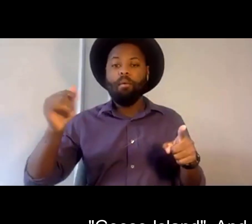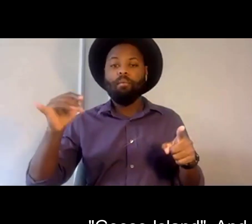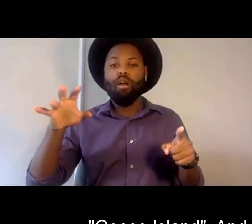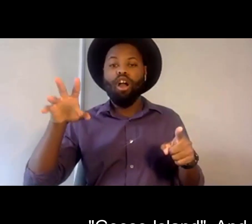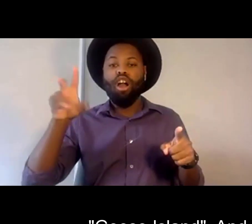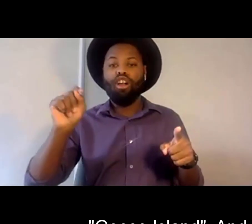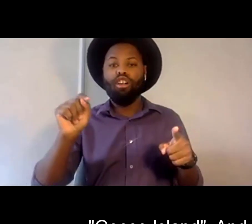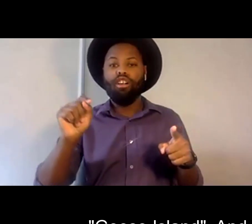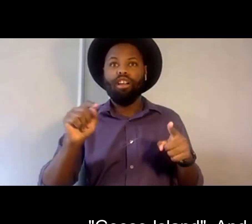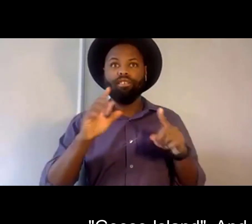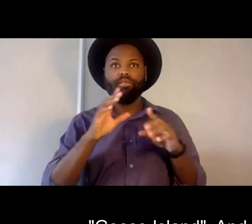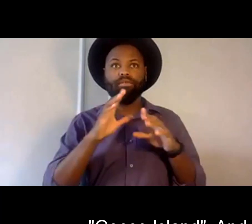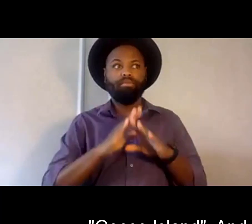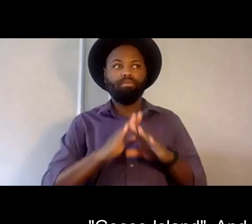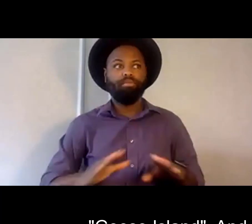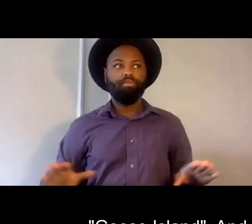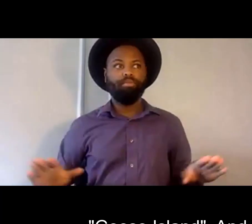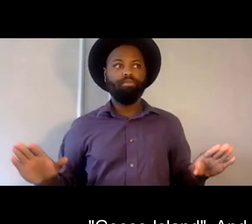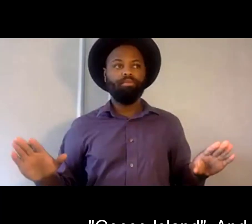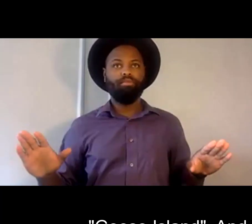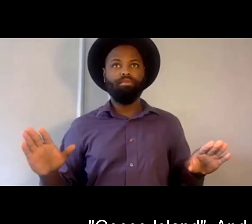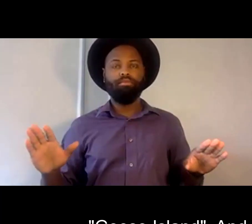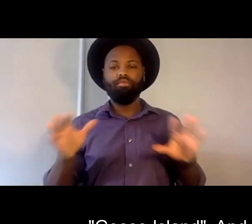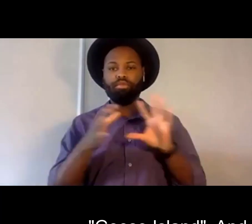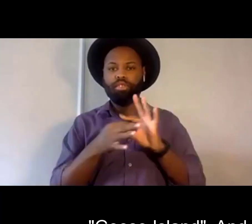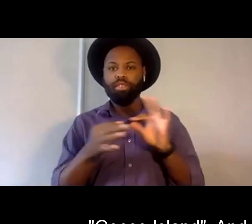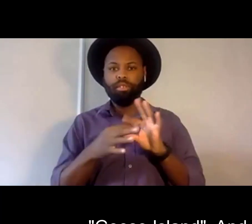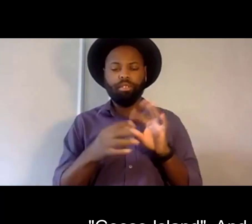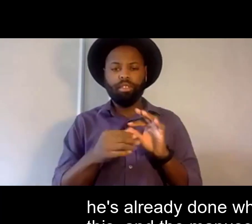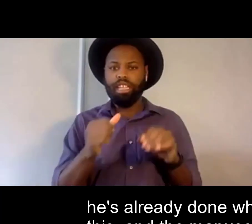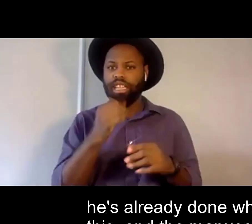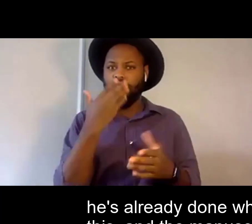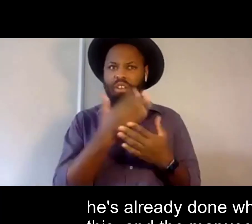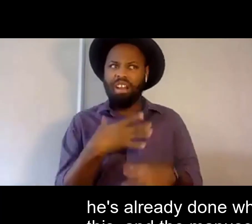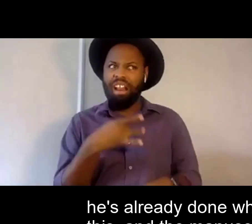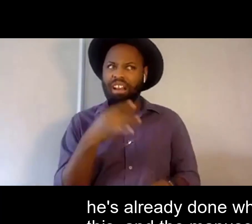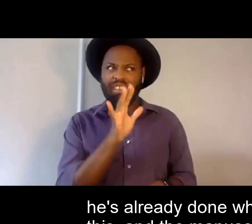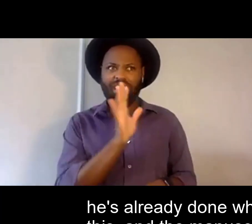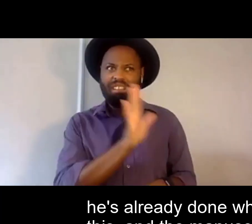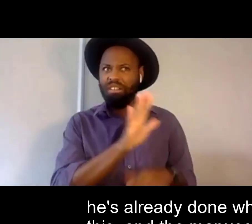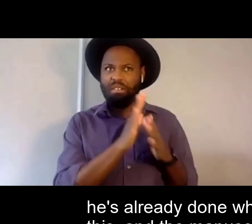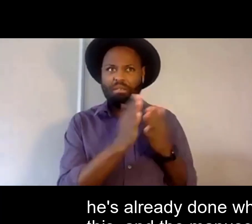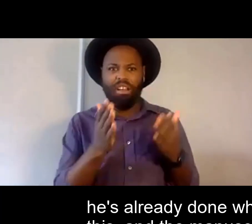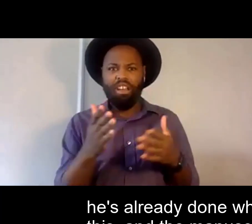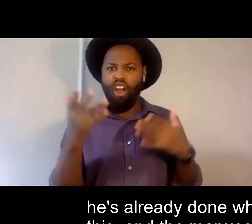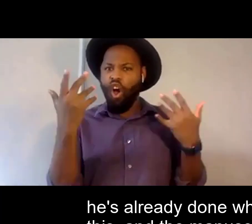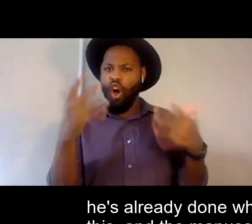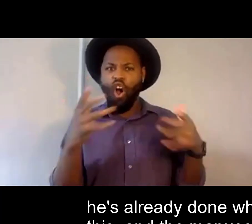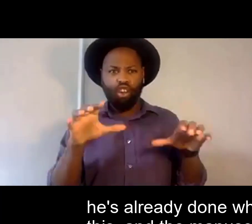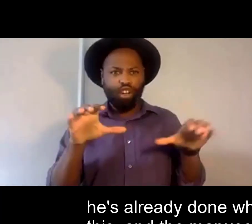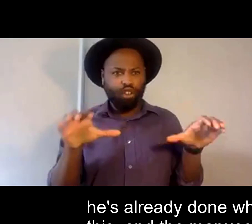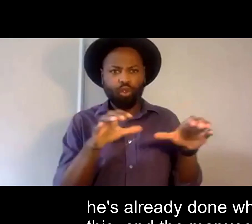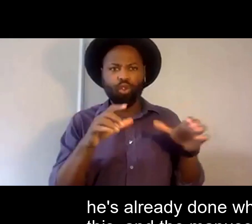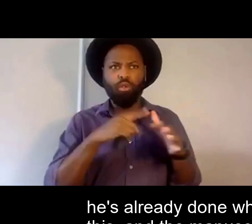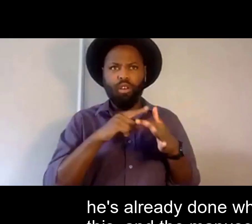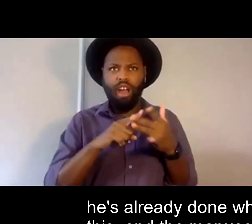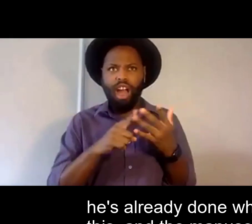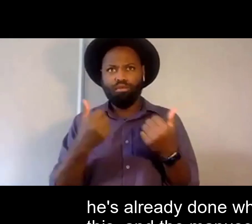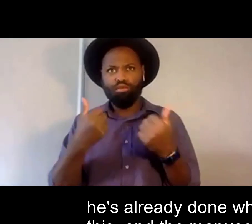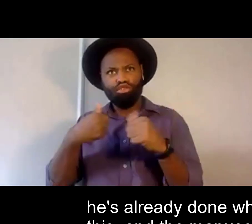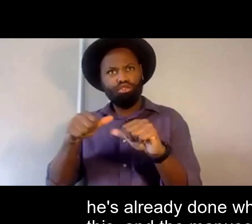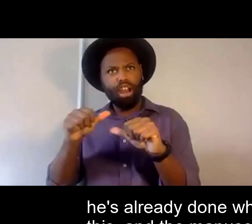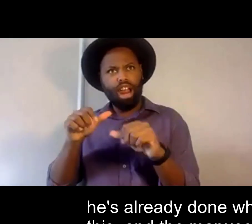Island. And she just says, you know, it's not good, I don't like it. He's already done what I was trying to do with this,